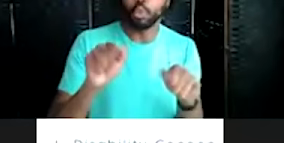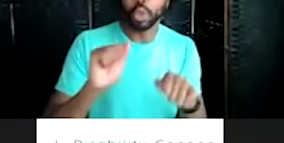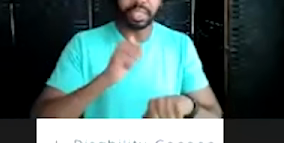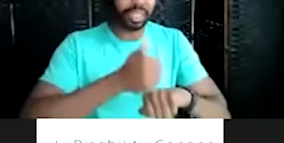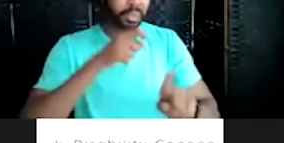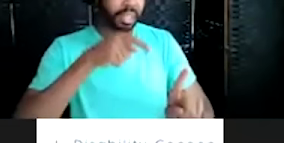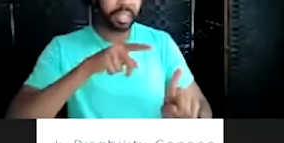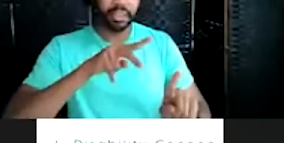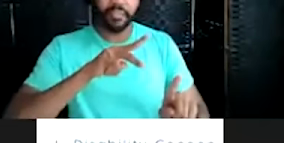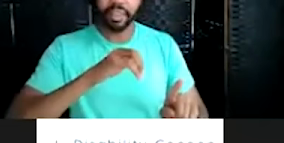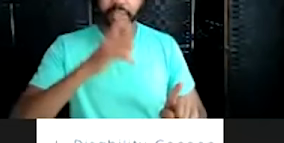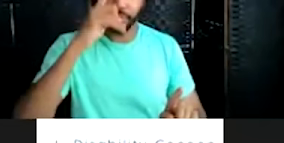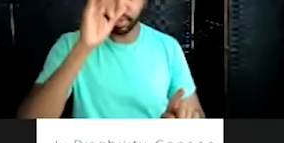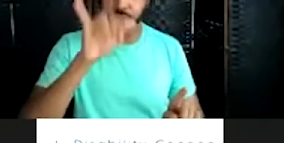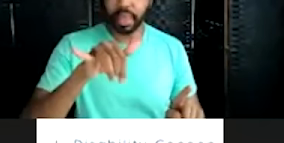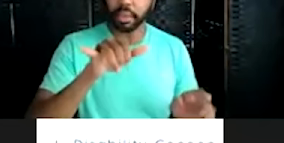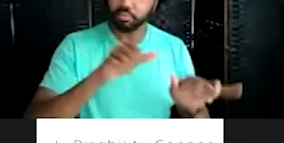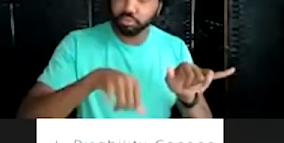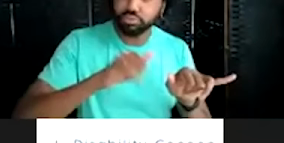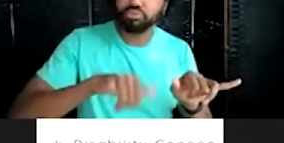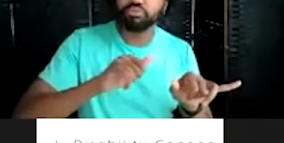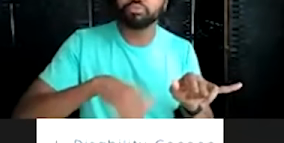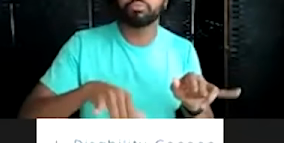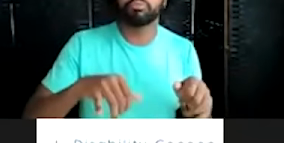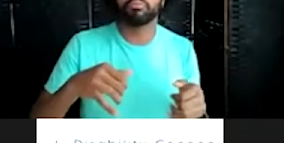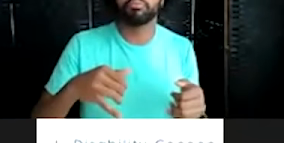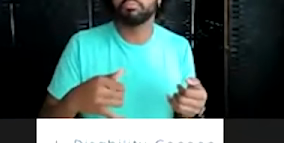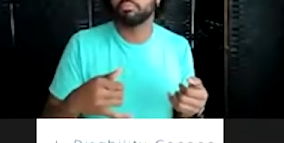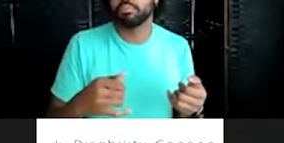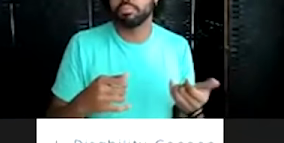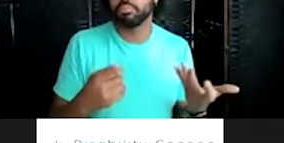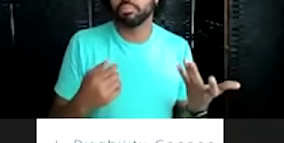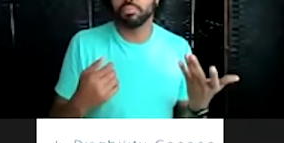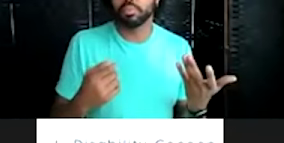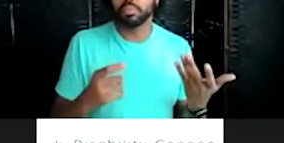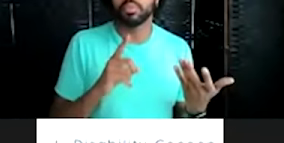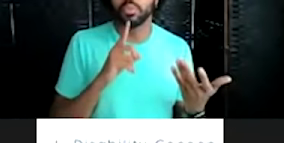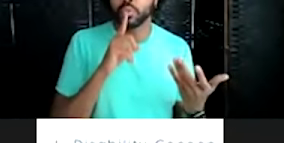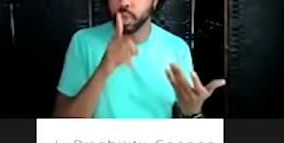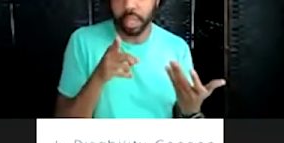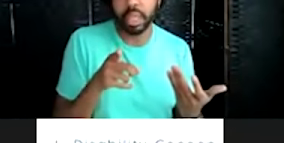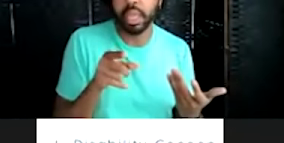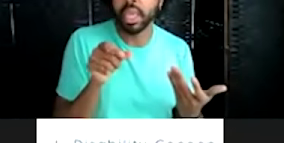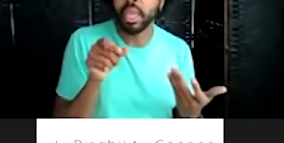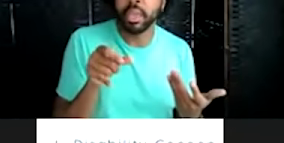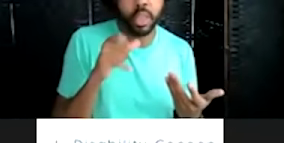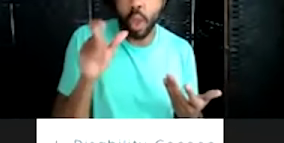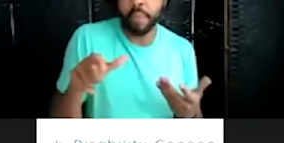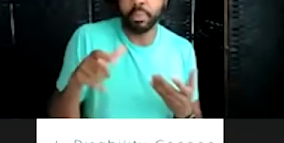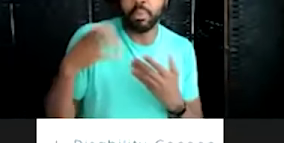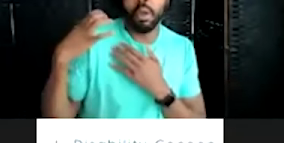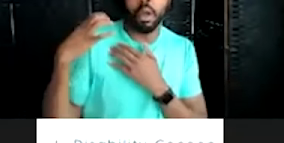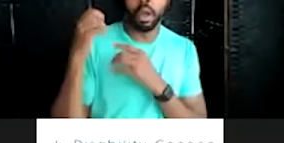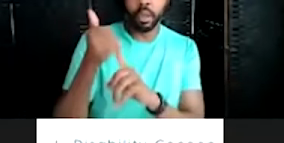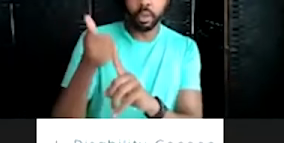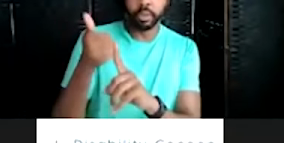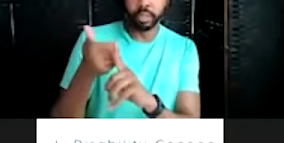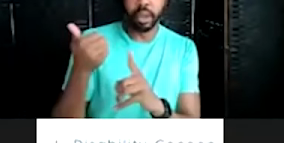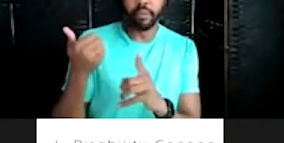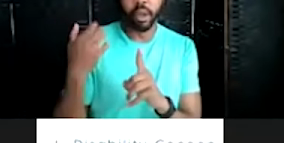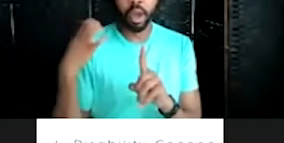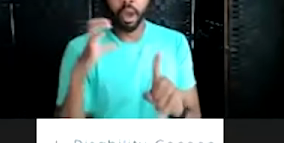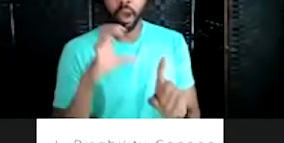So it's really, oftentimes just taking the place of either you having to do it yourself or having another person do it for you. Your